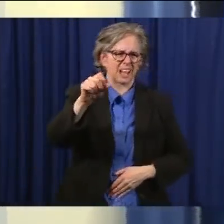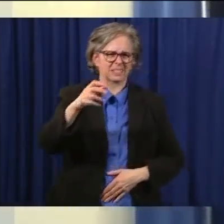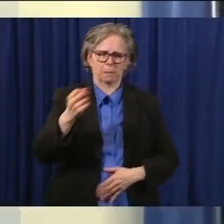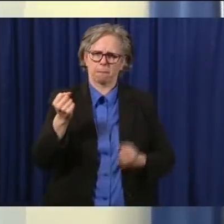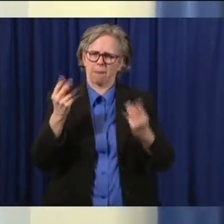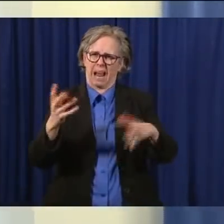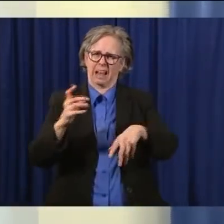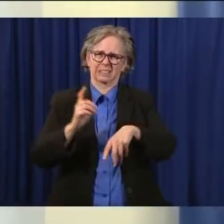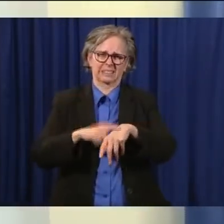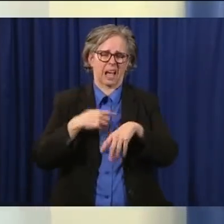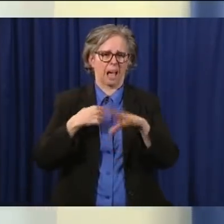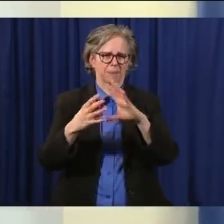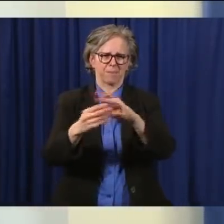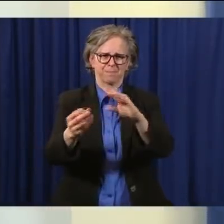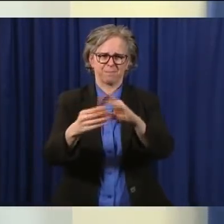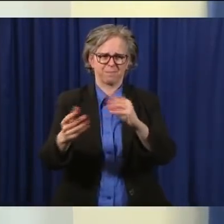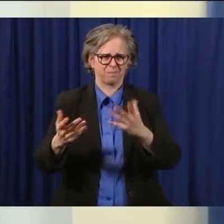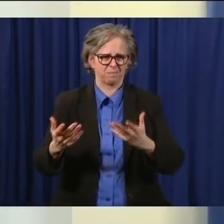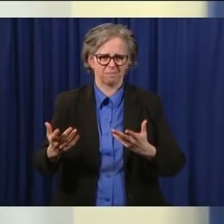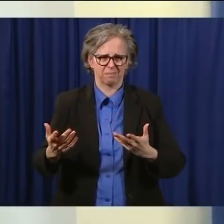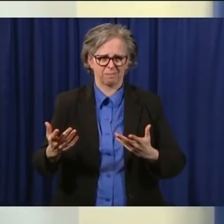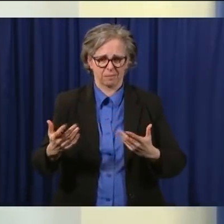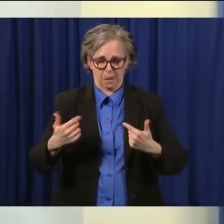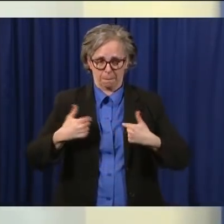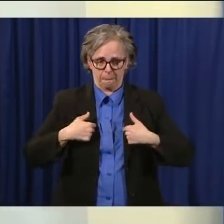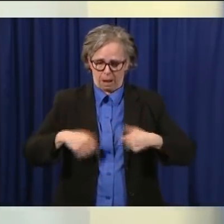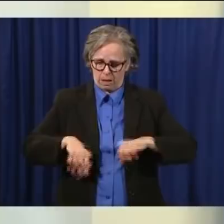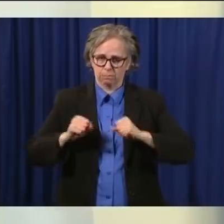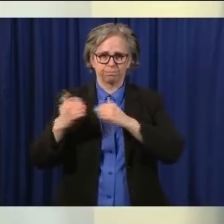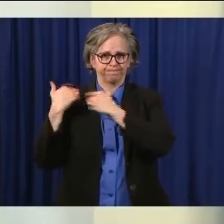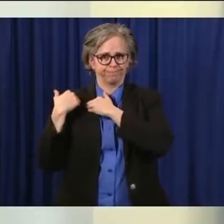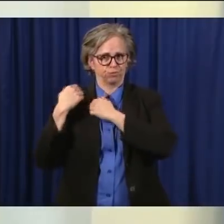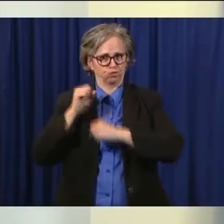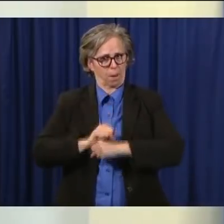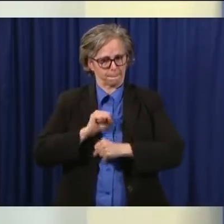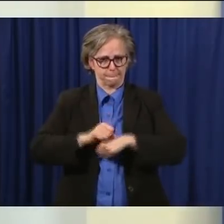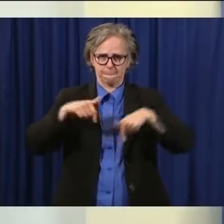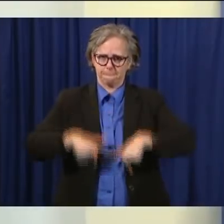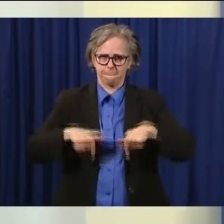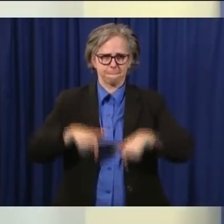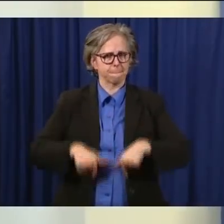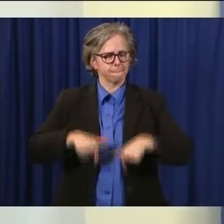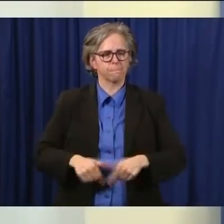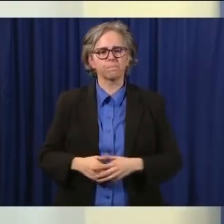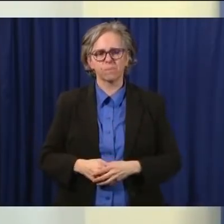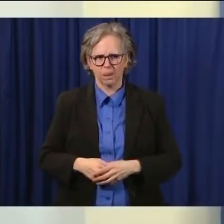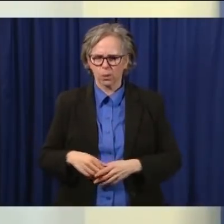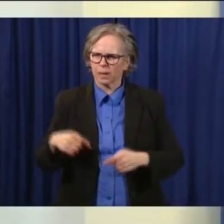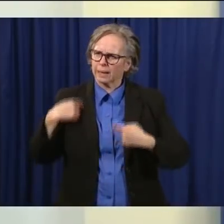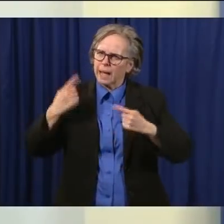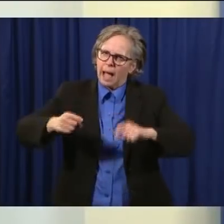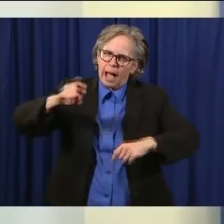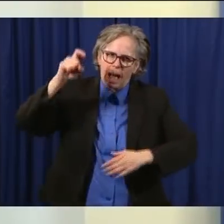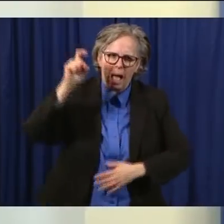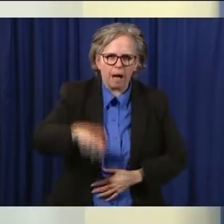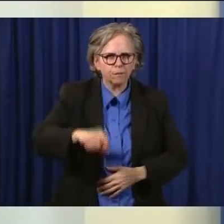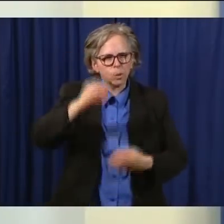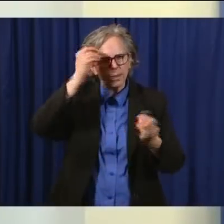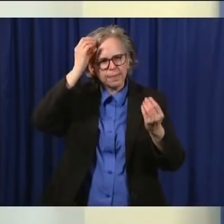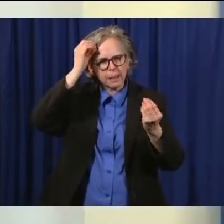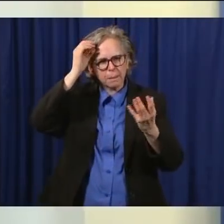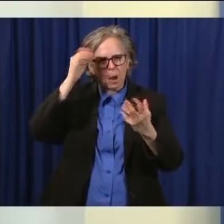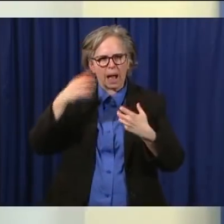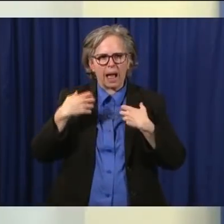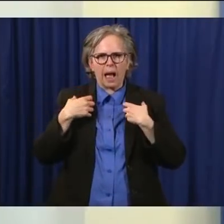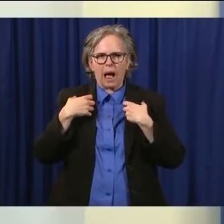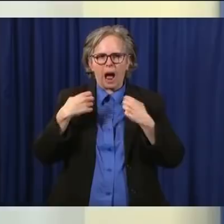took office, you know, we have got to think about our health outcomes in Ohio. We